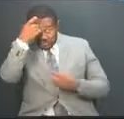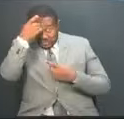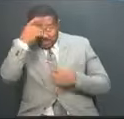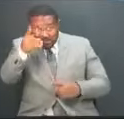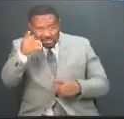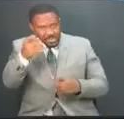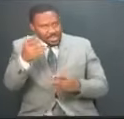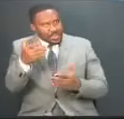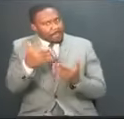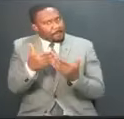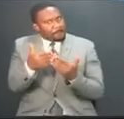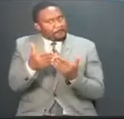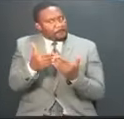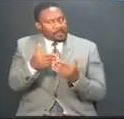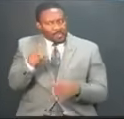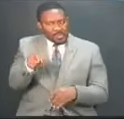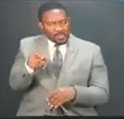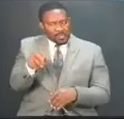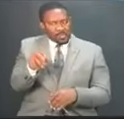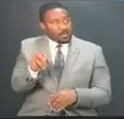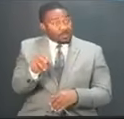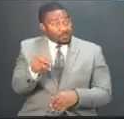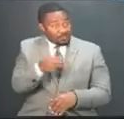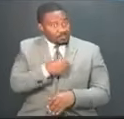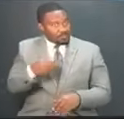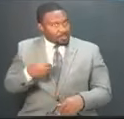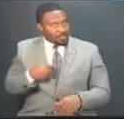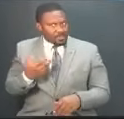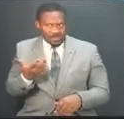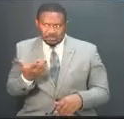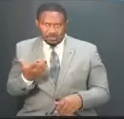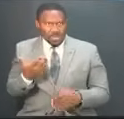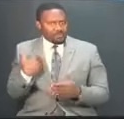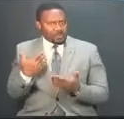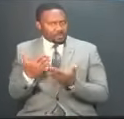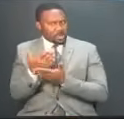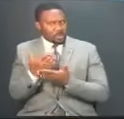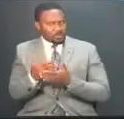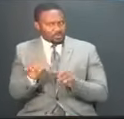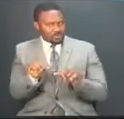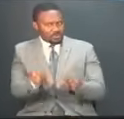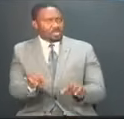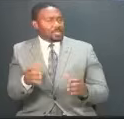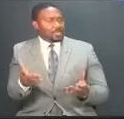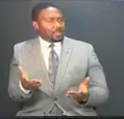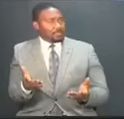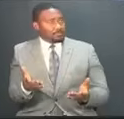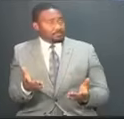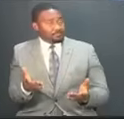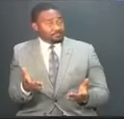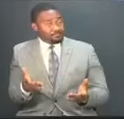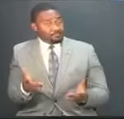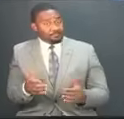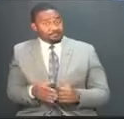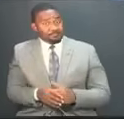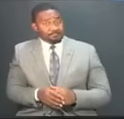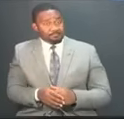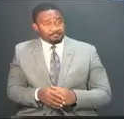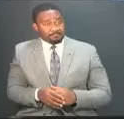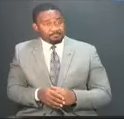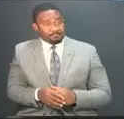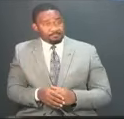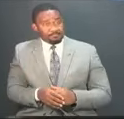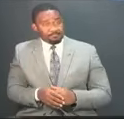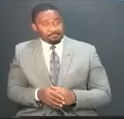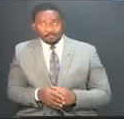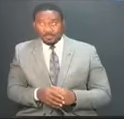the member is entitled to stay as a member of this House, and also that